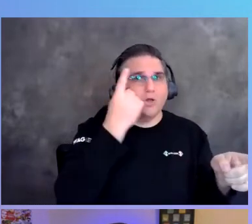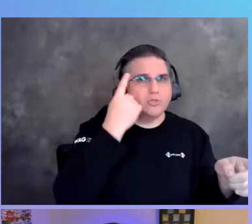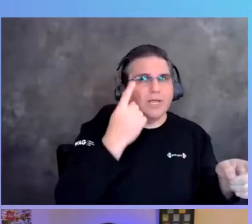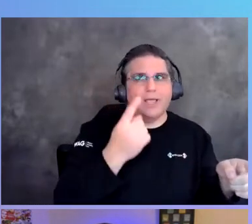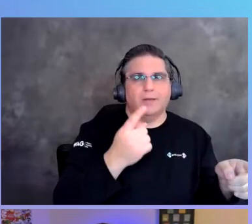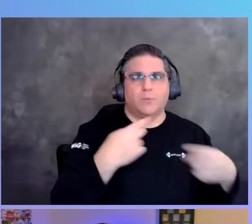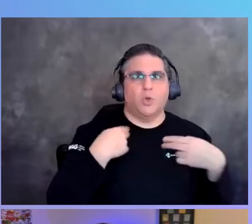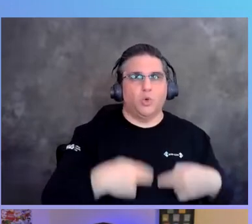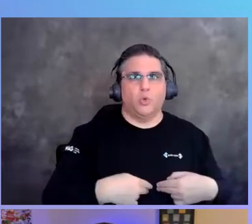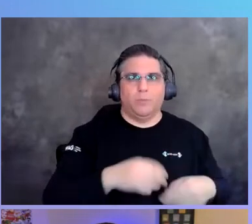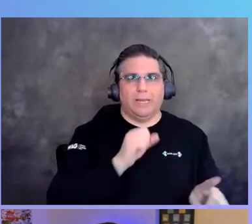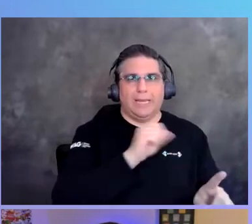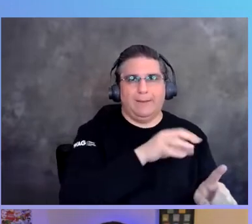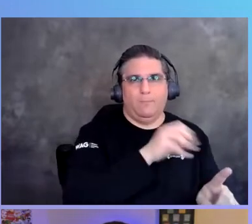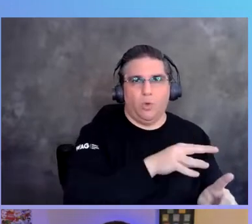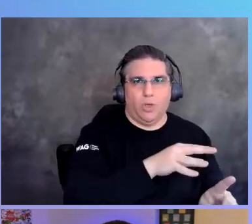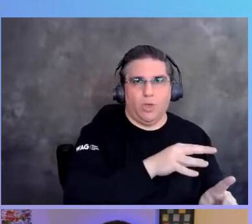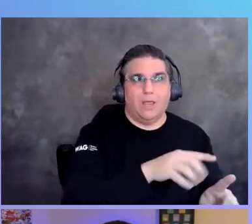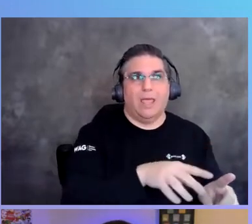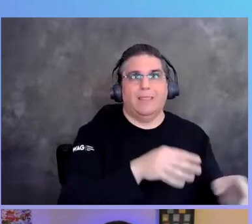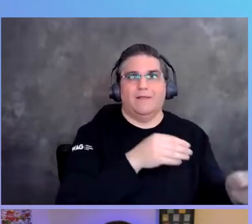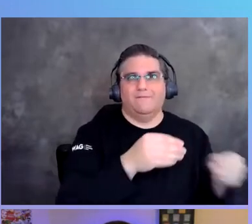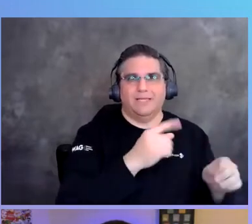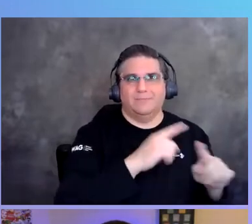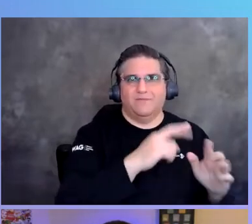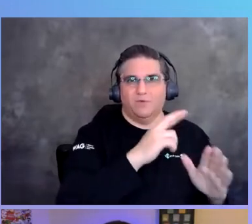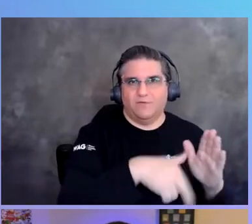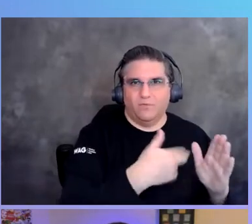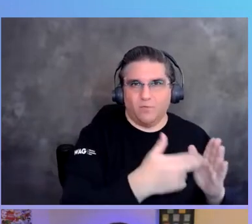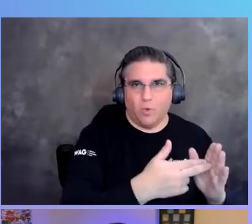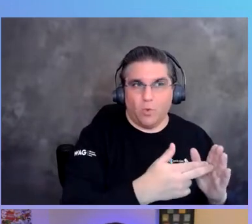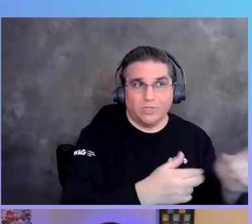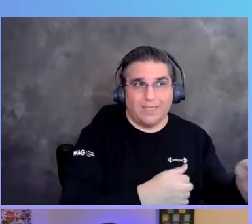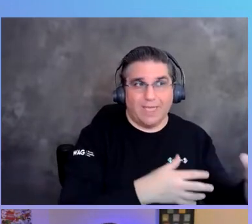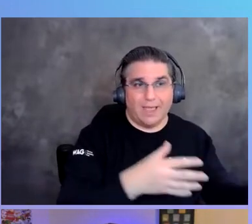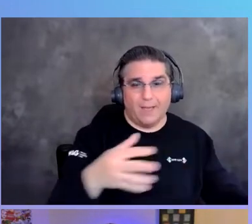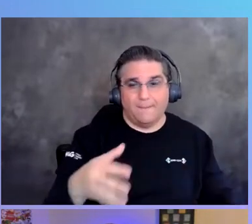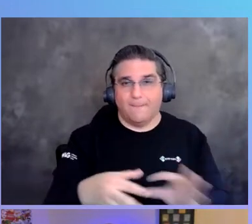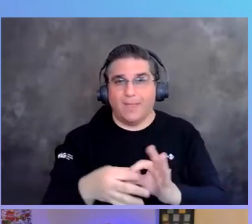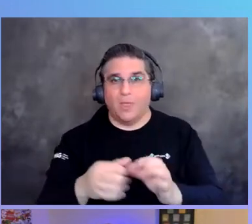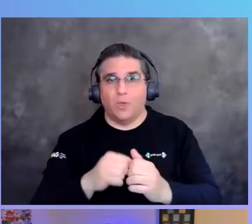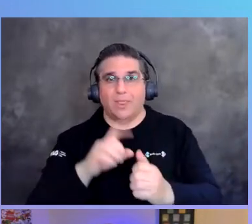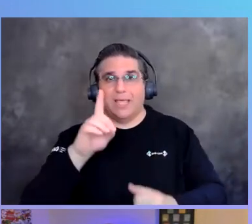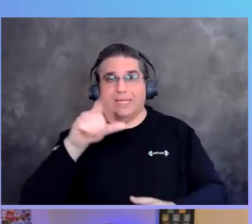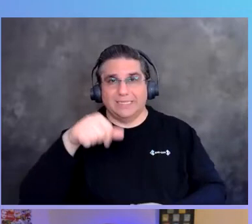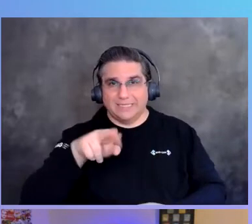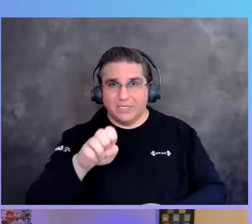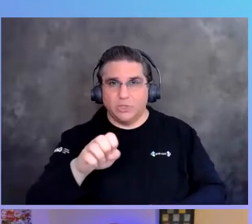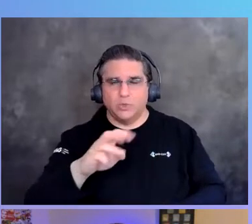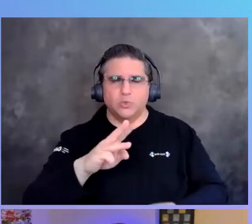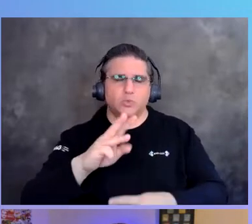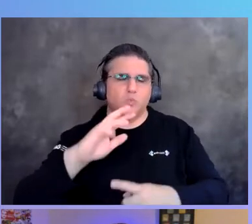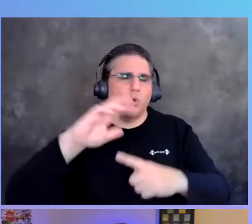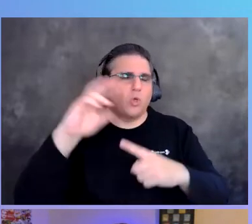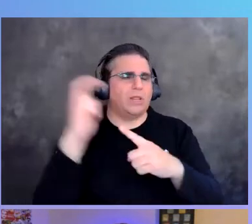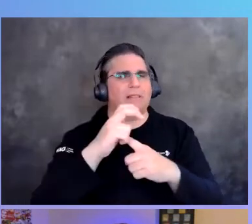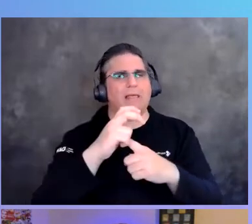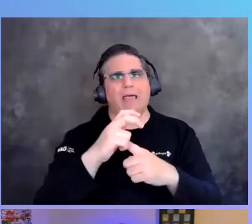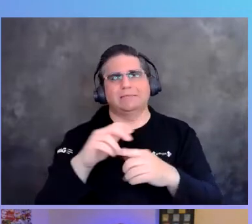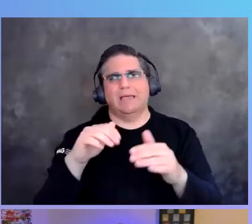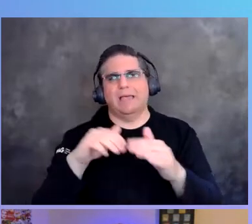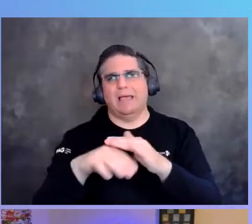playing many different roles. Then we can combine that with Deque's world-class accessibility resources, tooling,